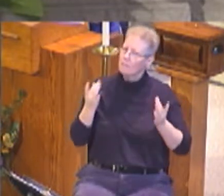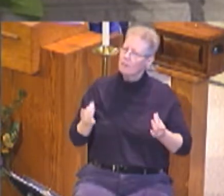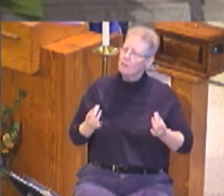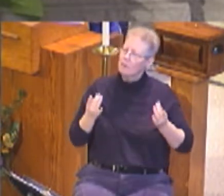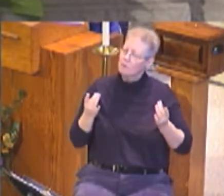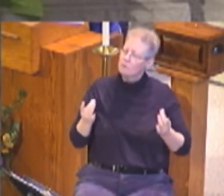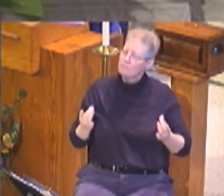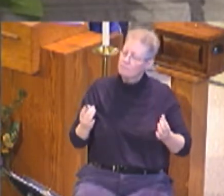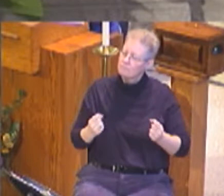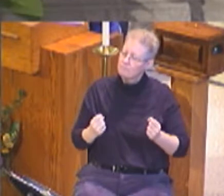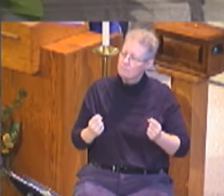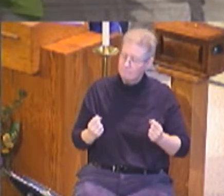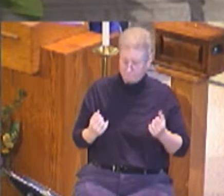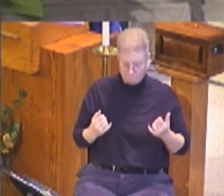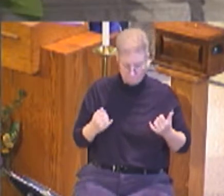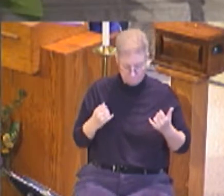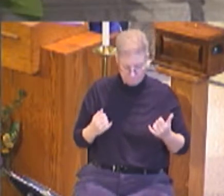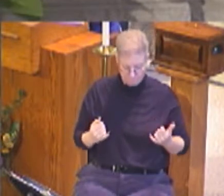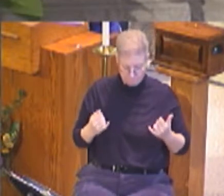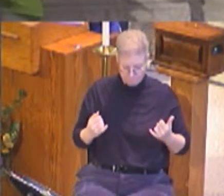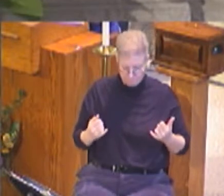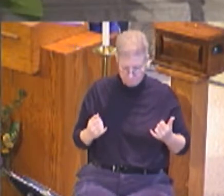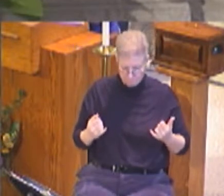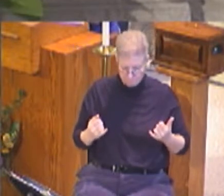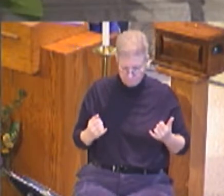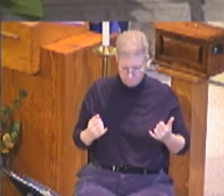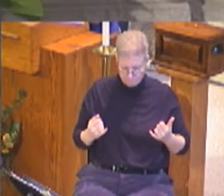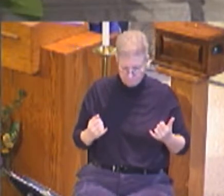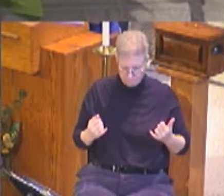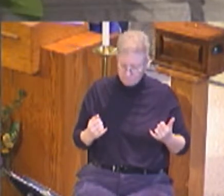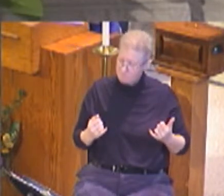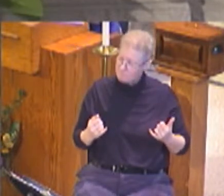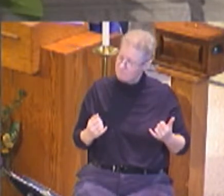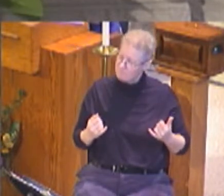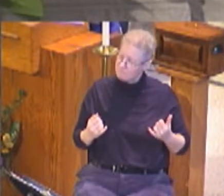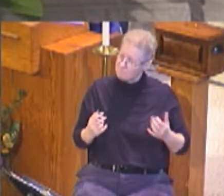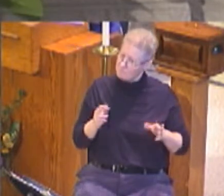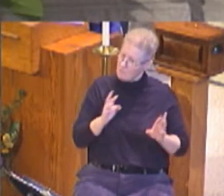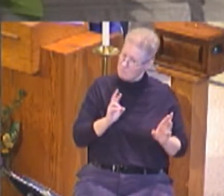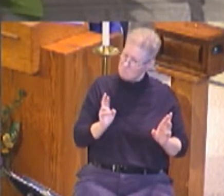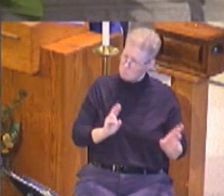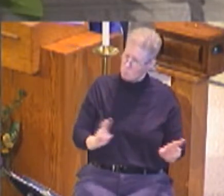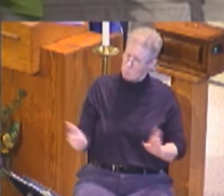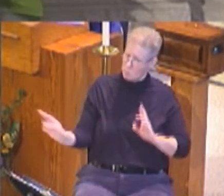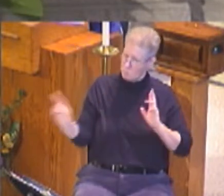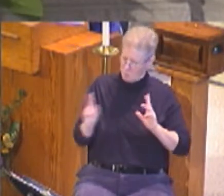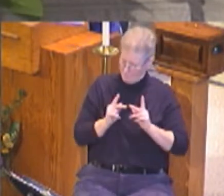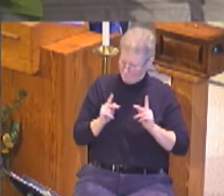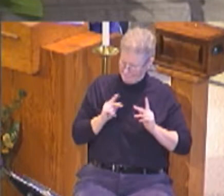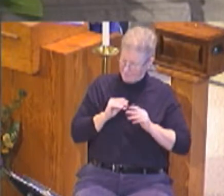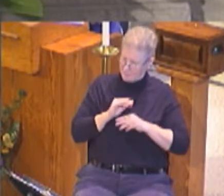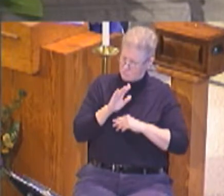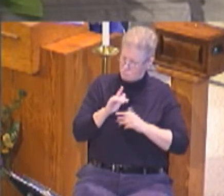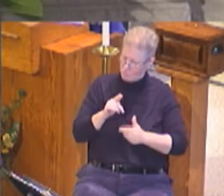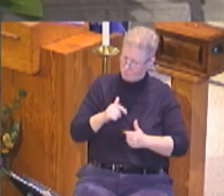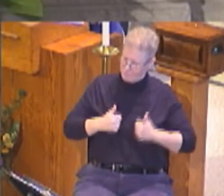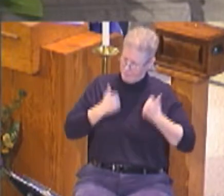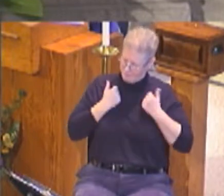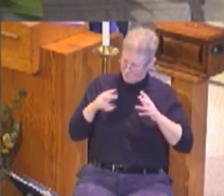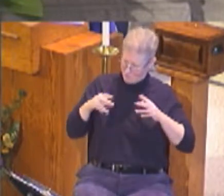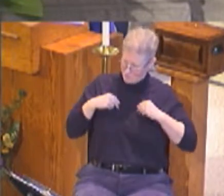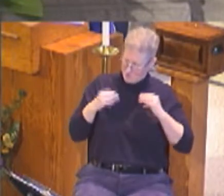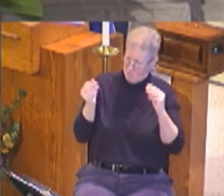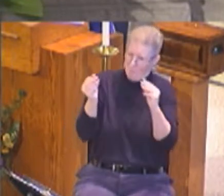Have this time be for you to personally prepare a space in your life for more of God's love,